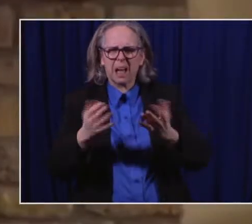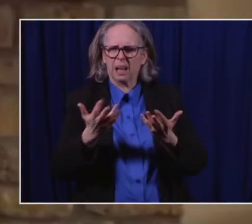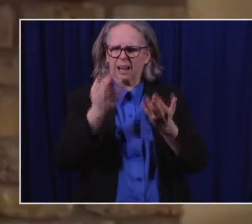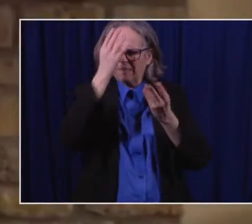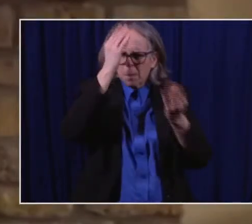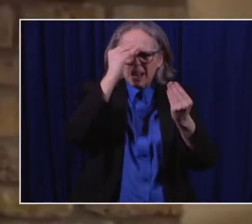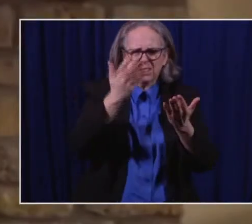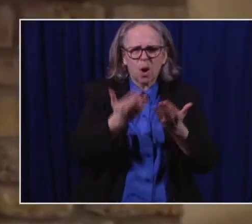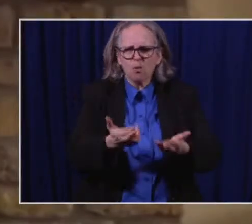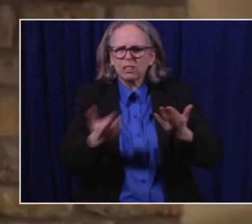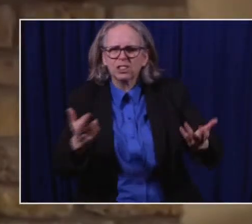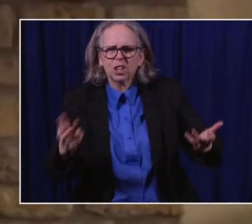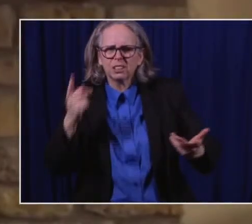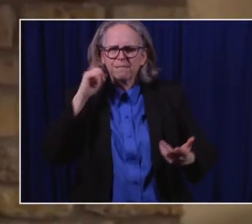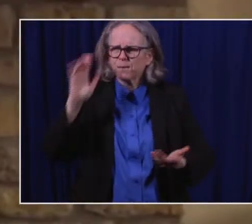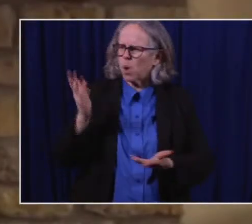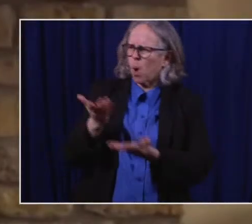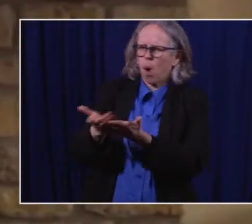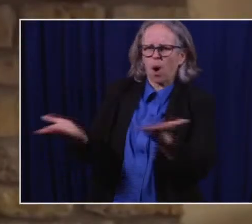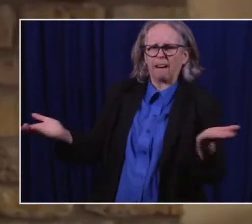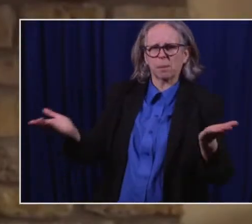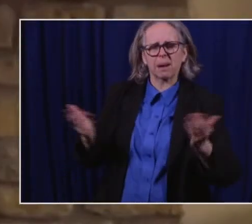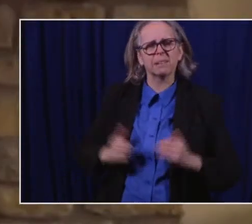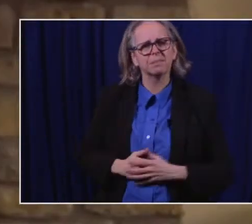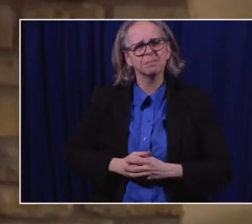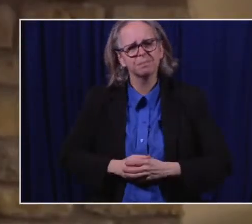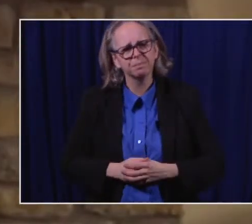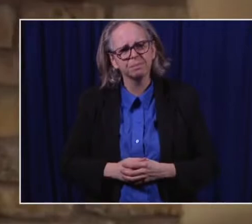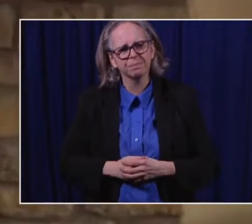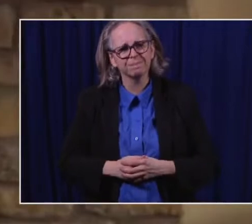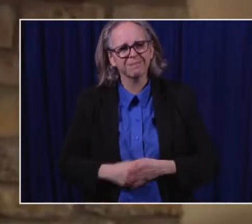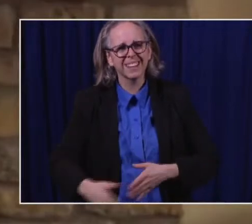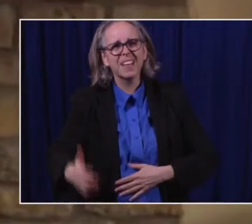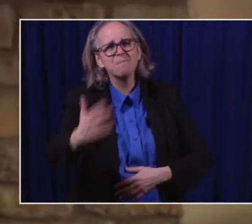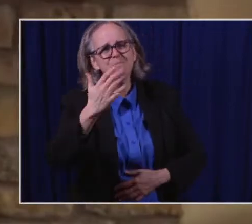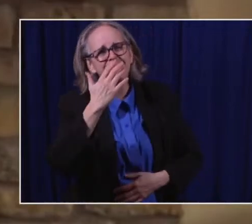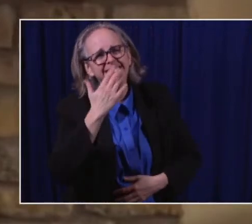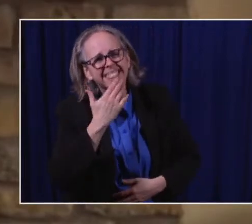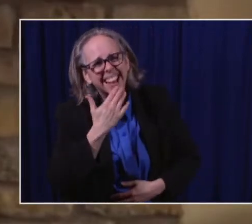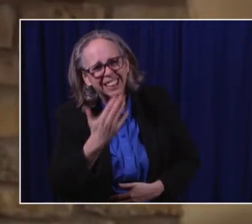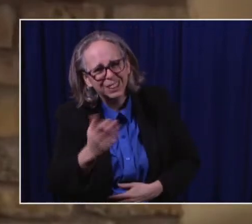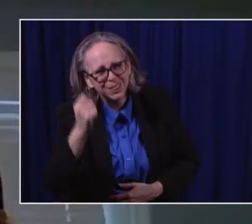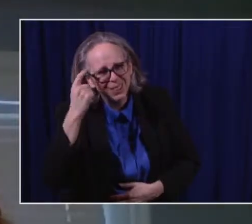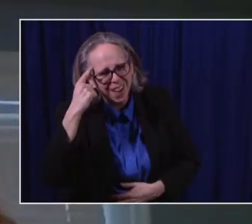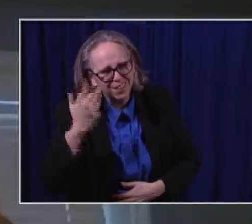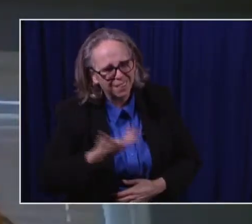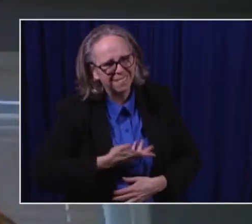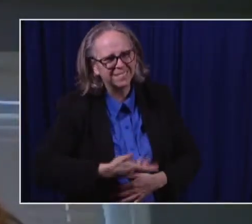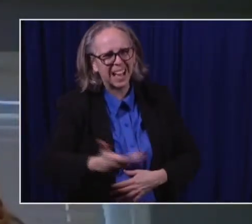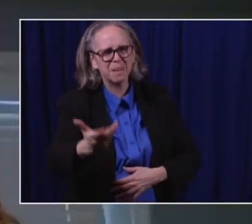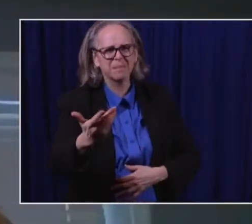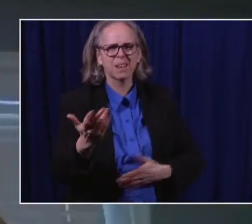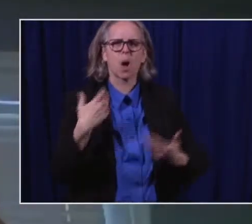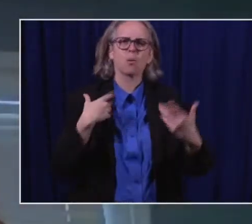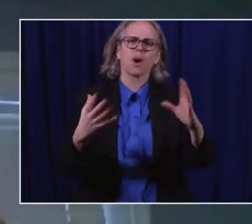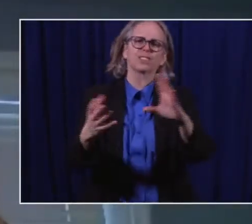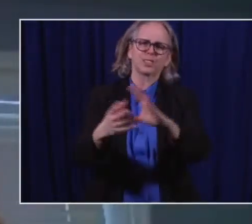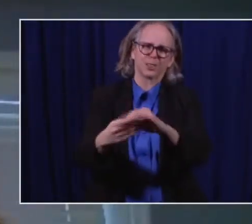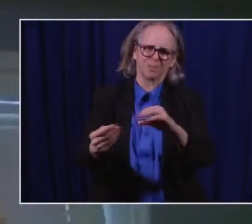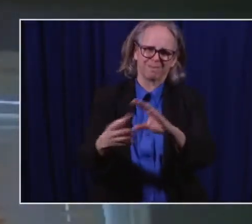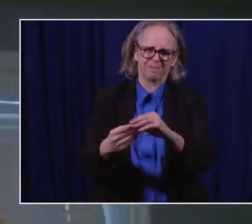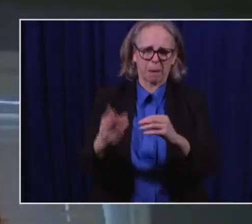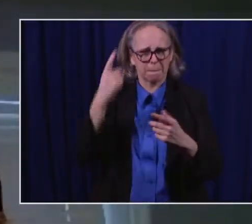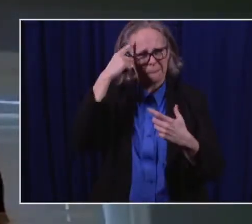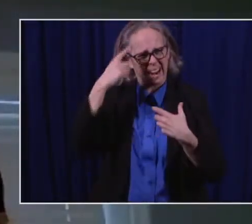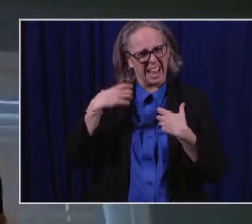Director, thank you very much for joining us. Absolutely. Governor, thank you so much for inviting me to talk about youth mental health, which is a